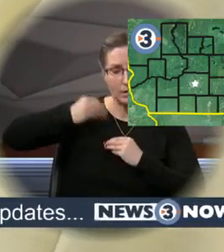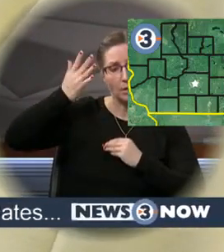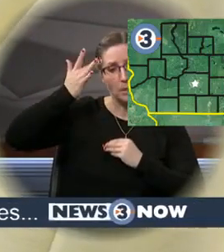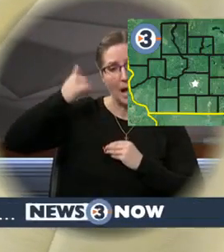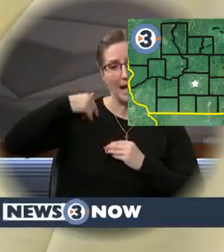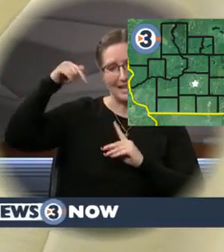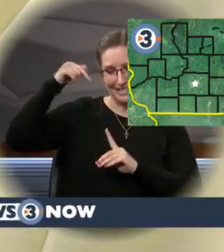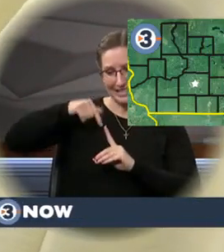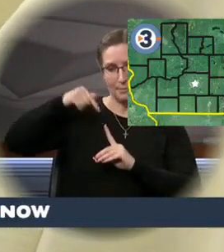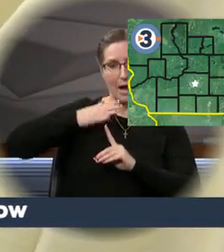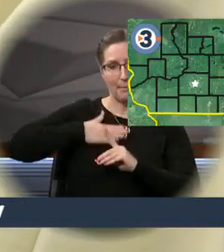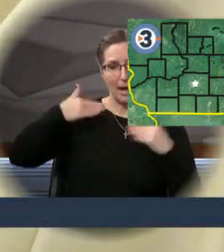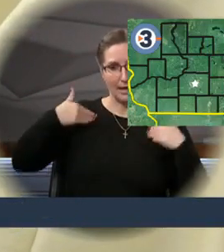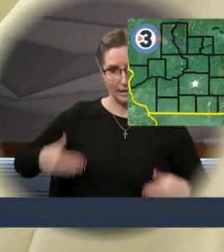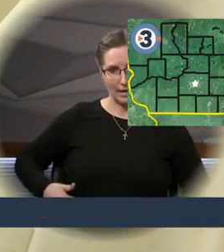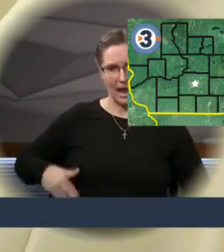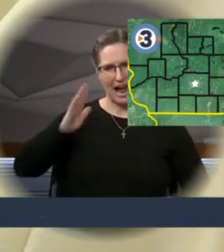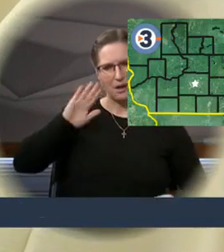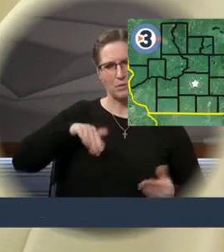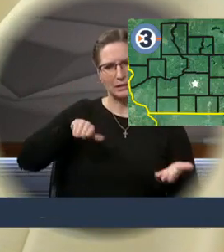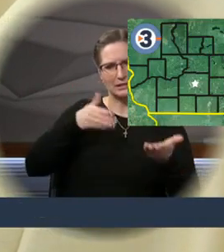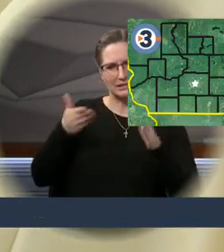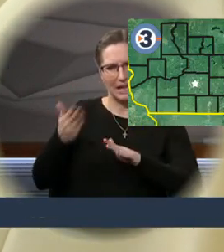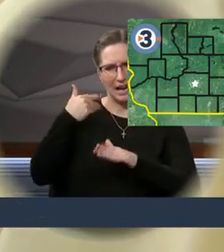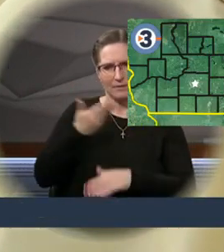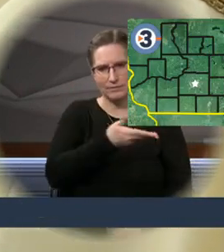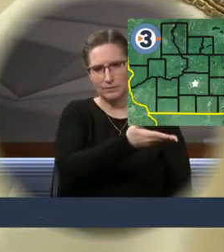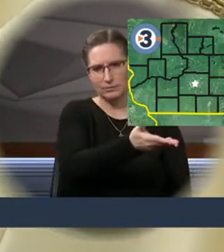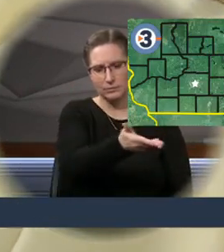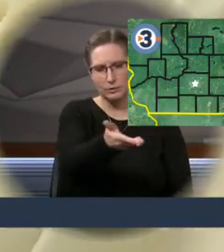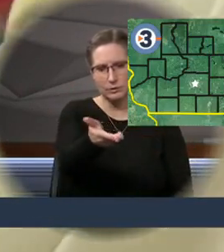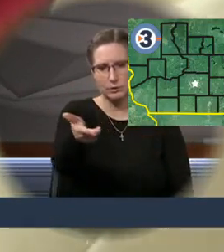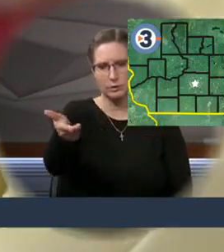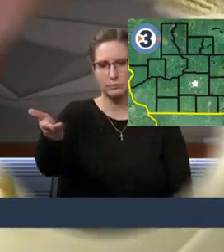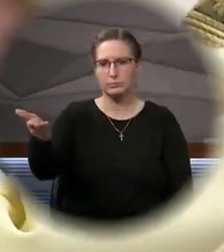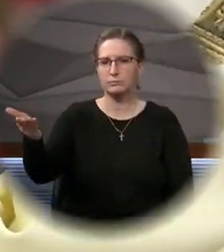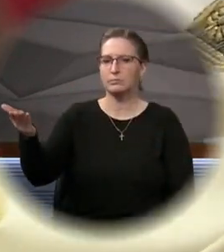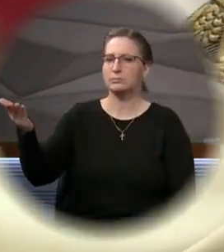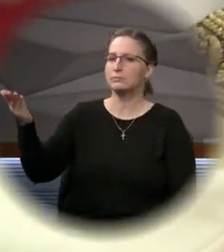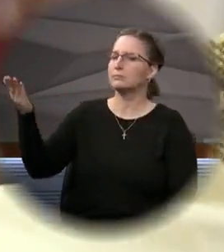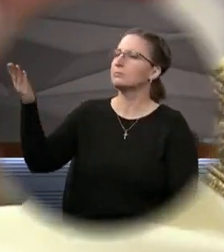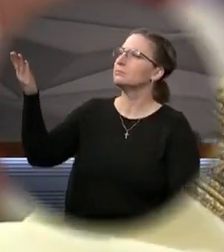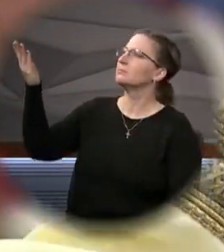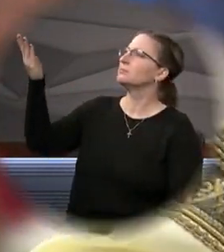it, for this is my body, which will be given up for you."